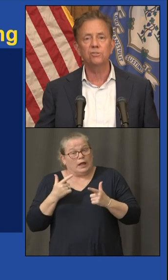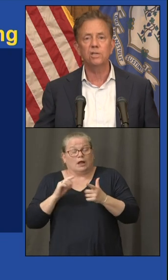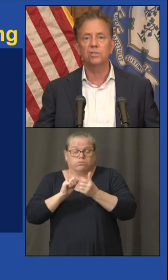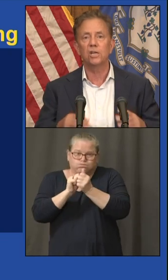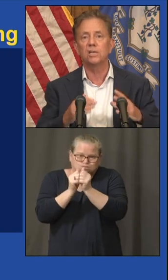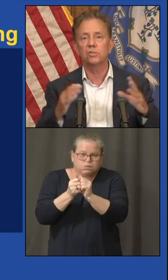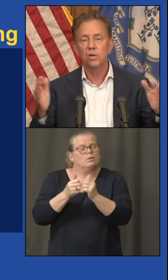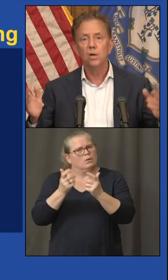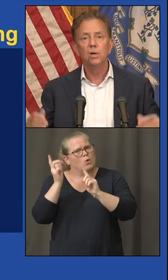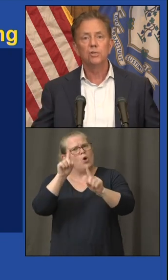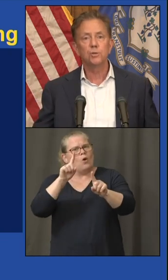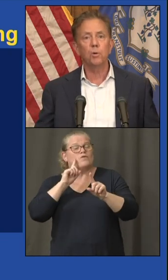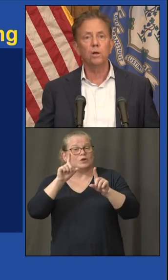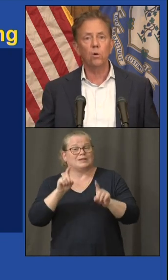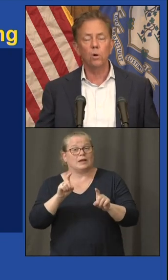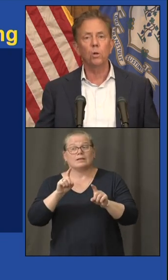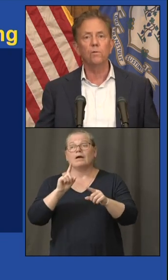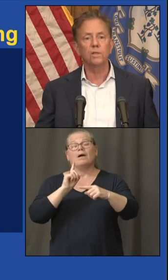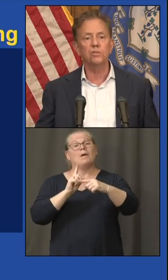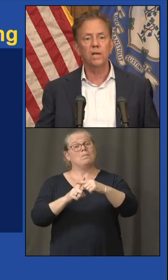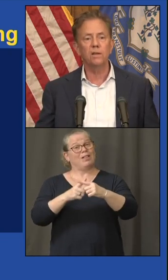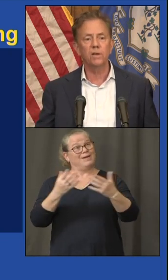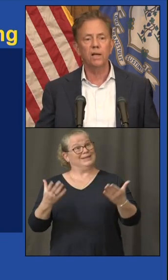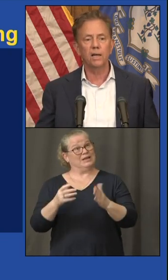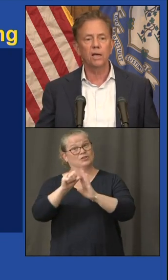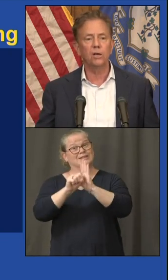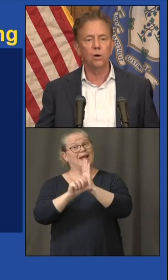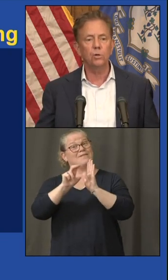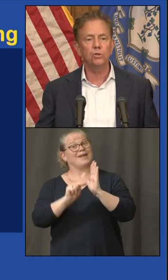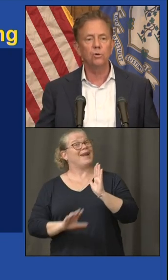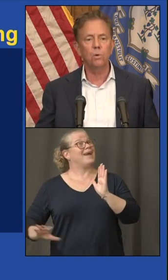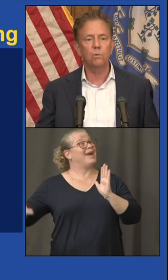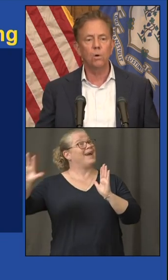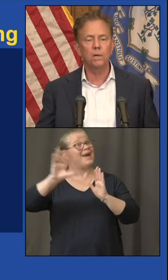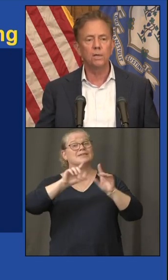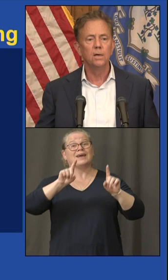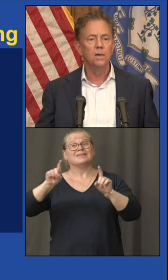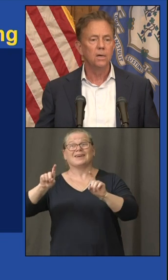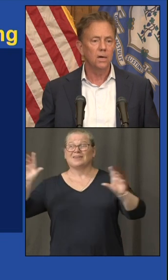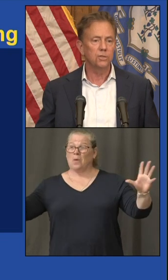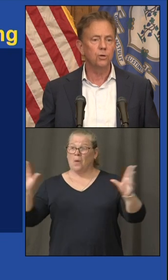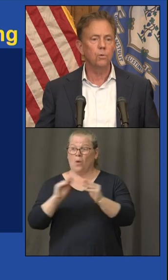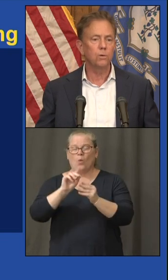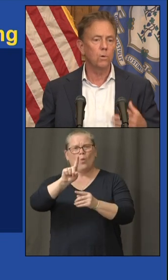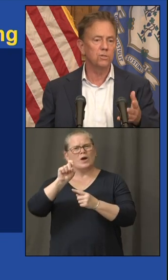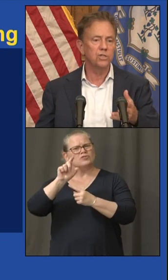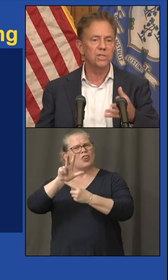138 testing sites spread all over the state of Connecticut. Go to